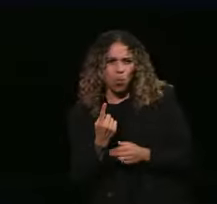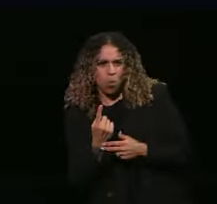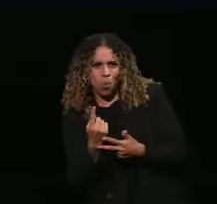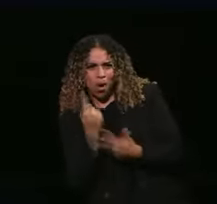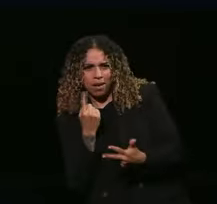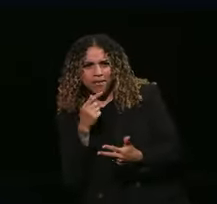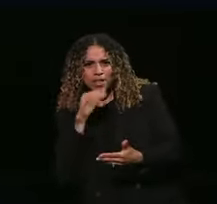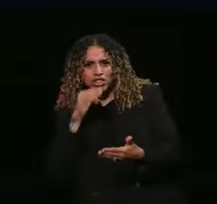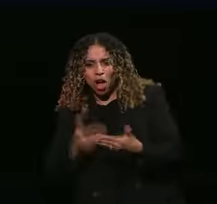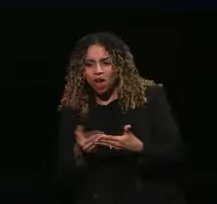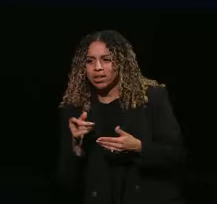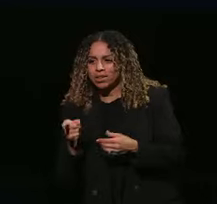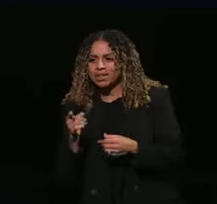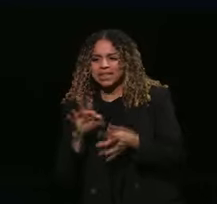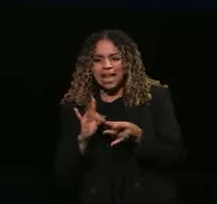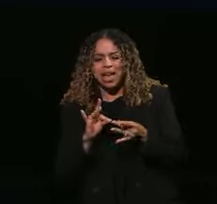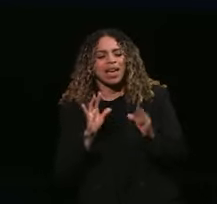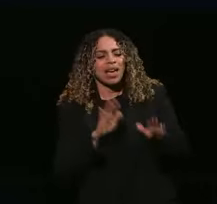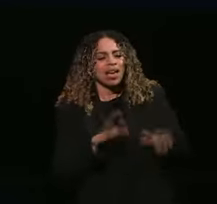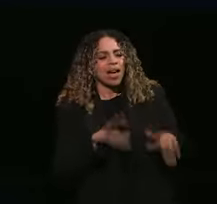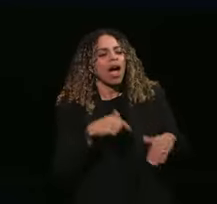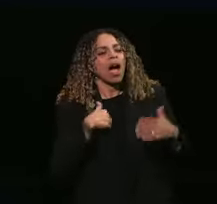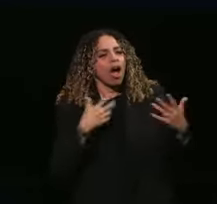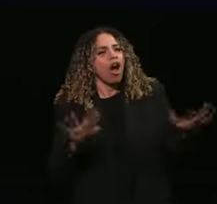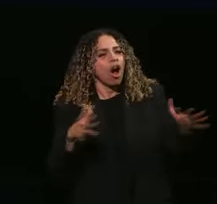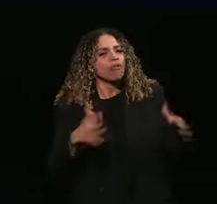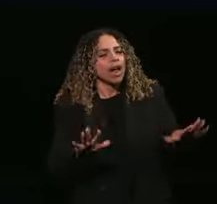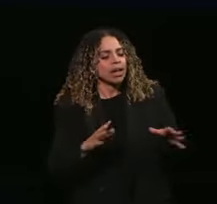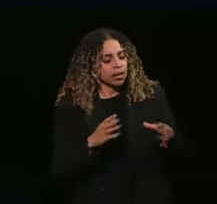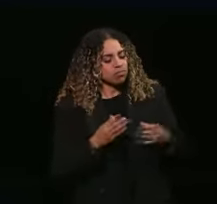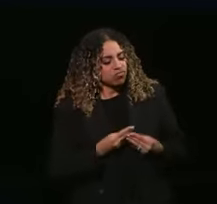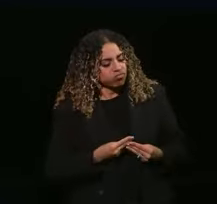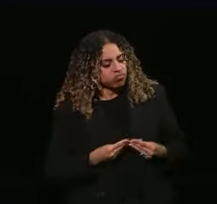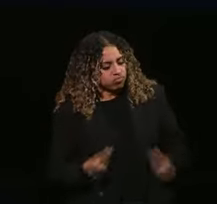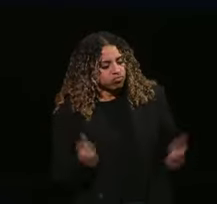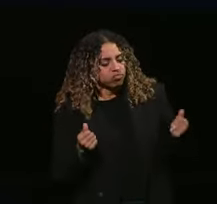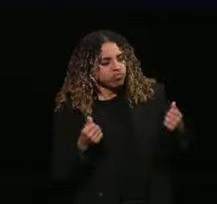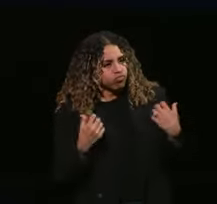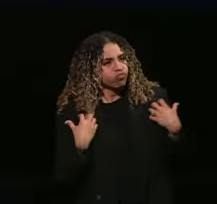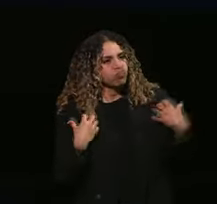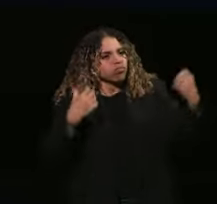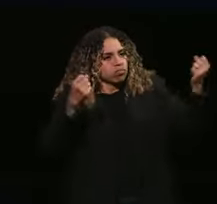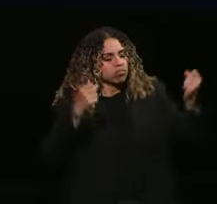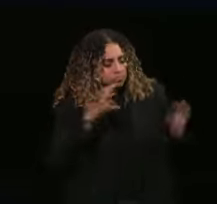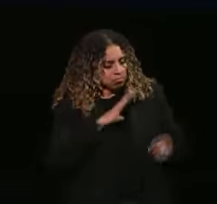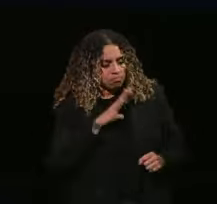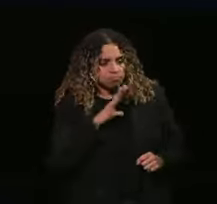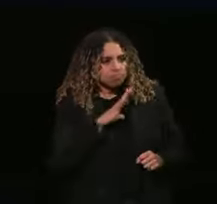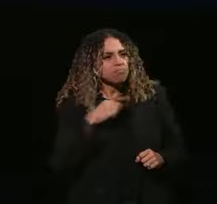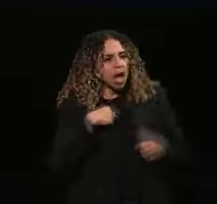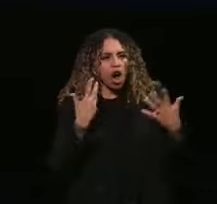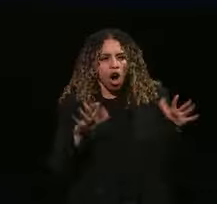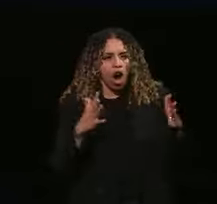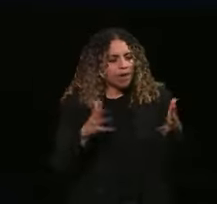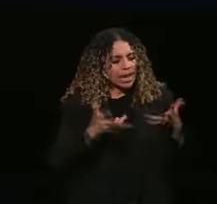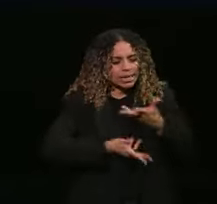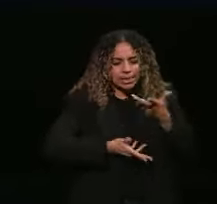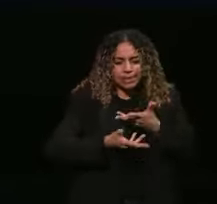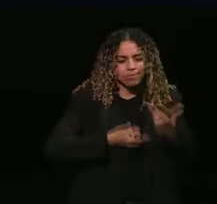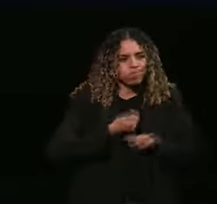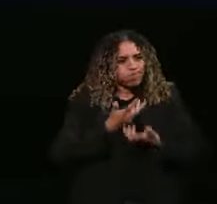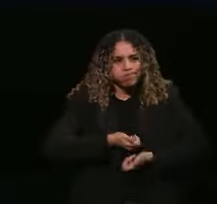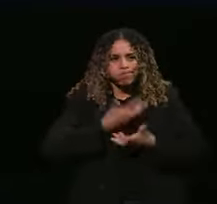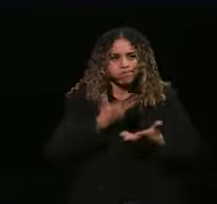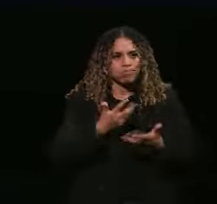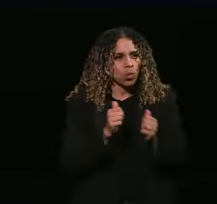already solved this issue. I already talked to the therapist many times about